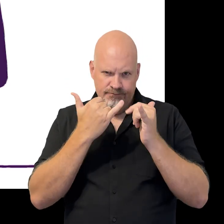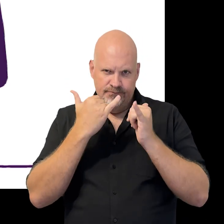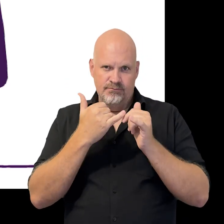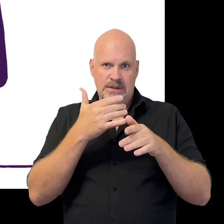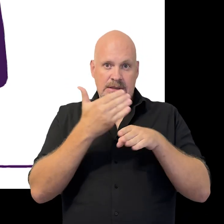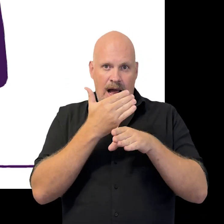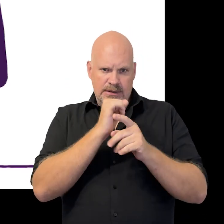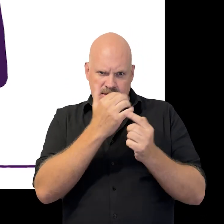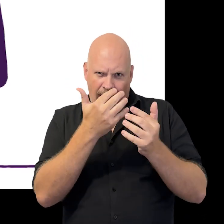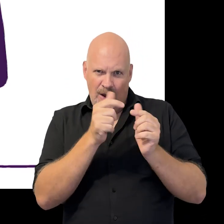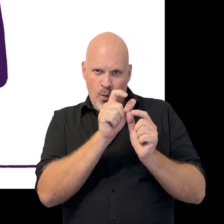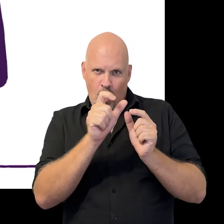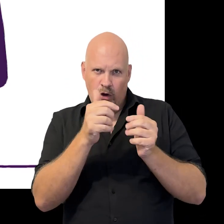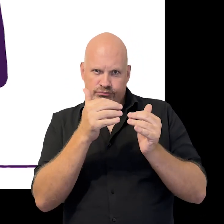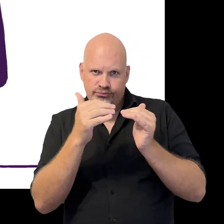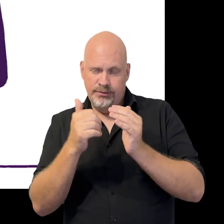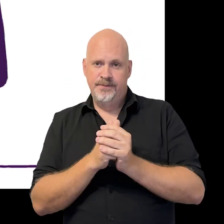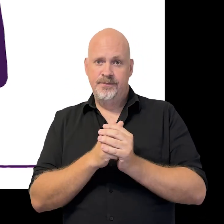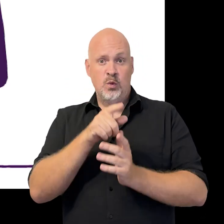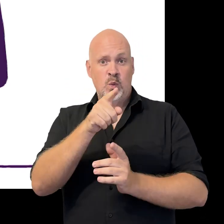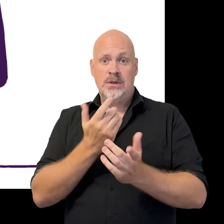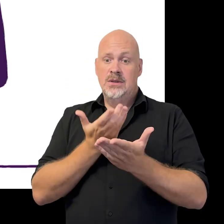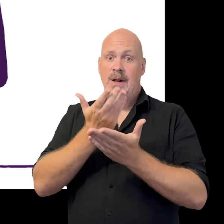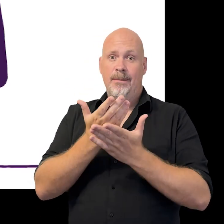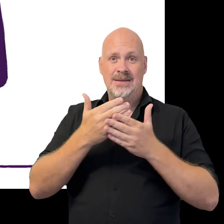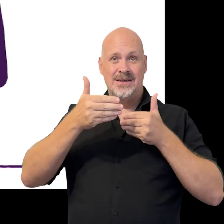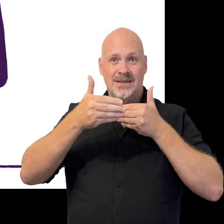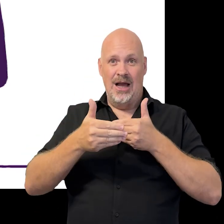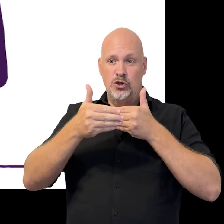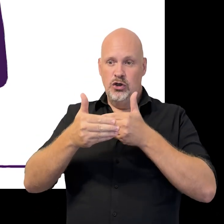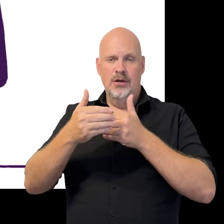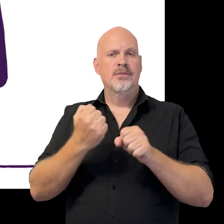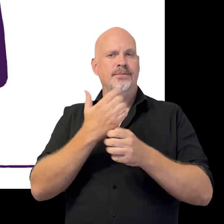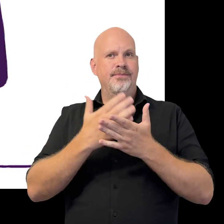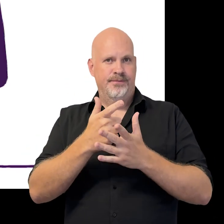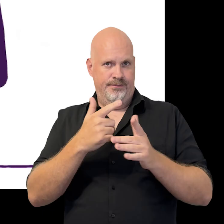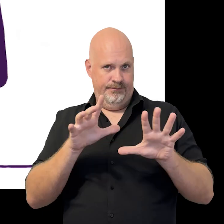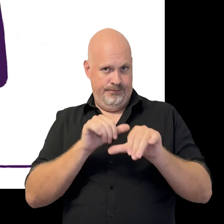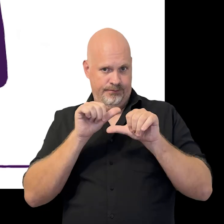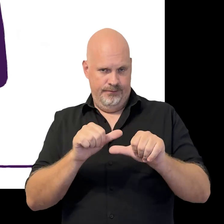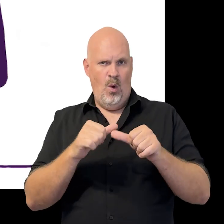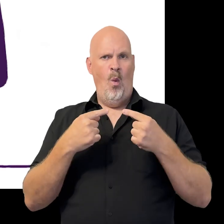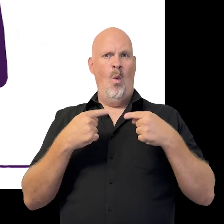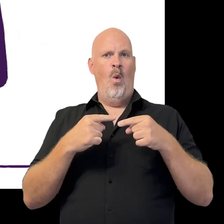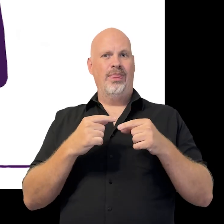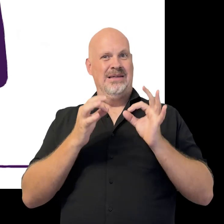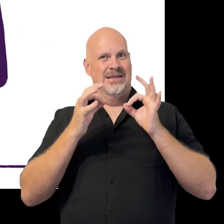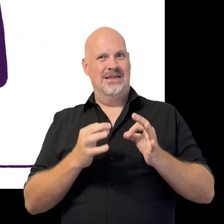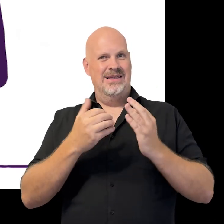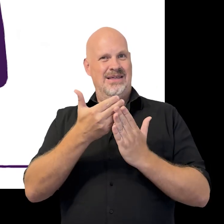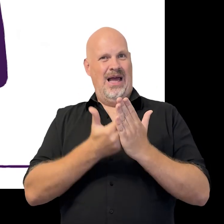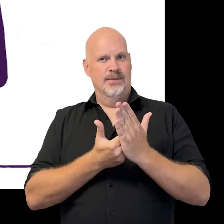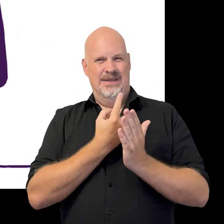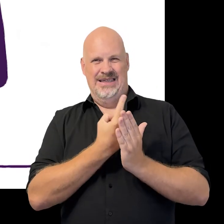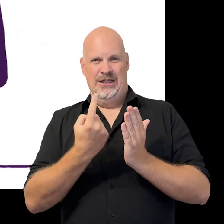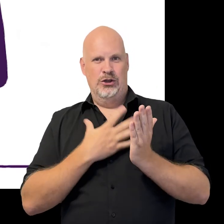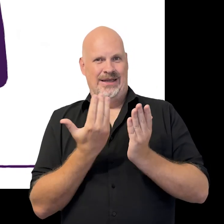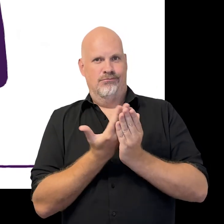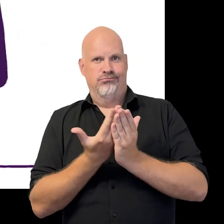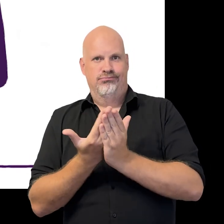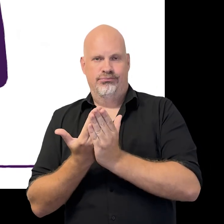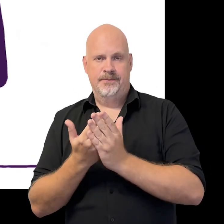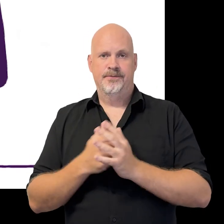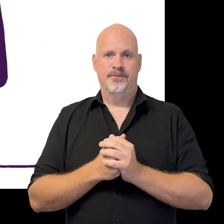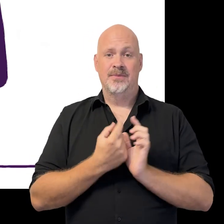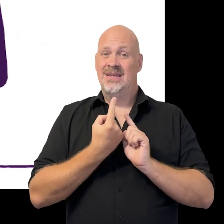So that's the end of this webinar. Thank you so much for taking the time to listen. And I hope you found